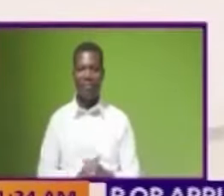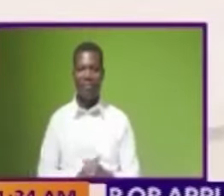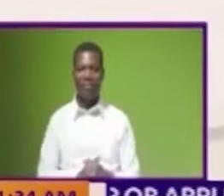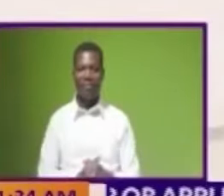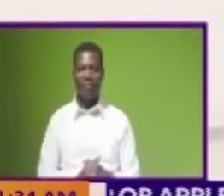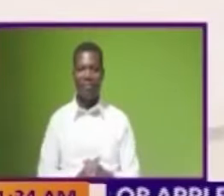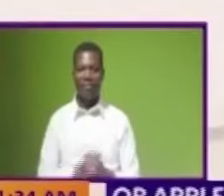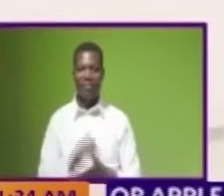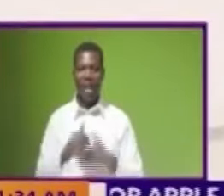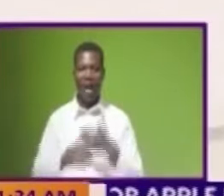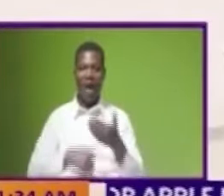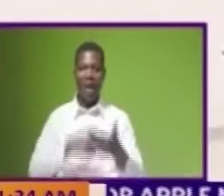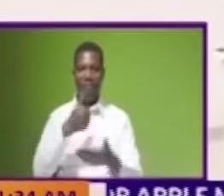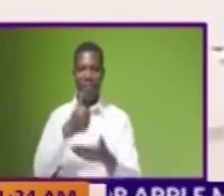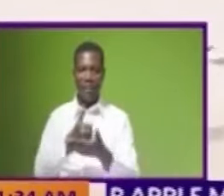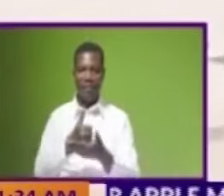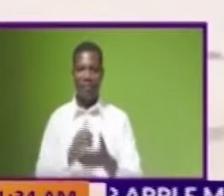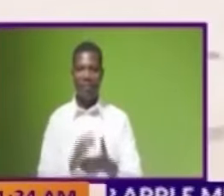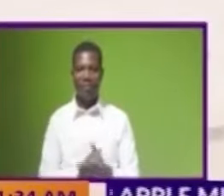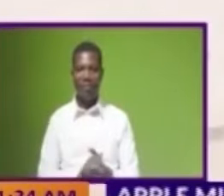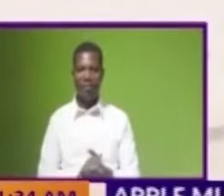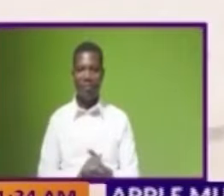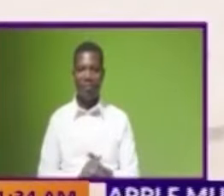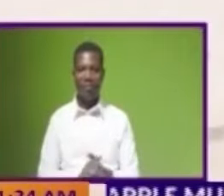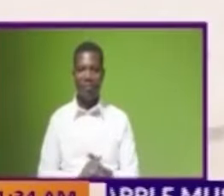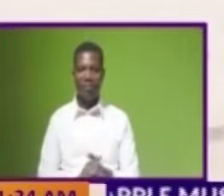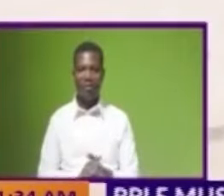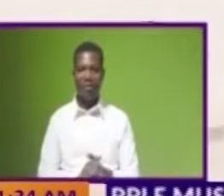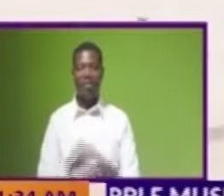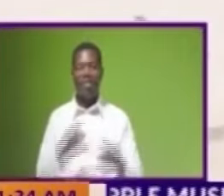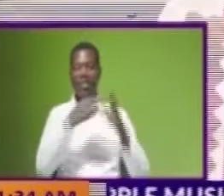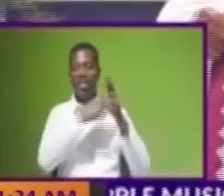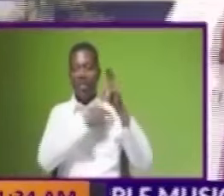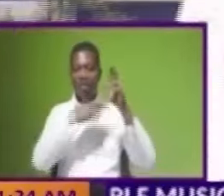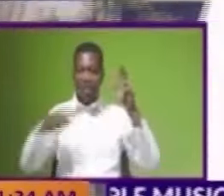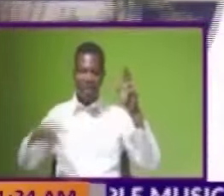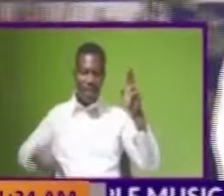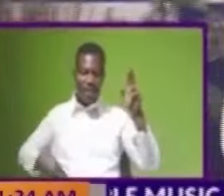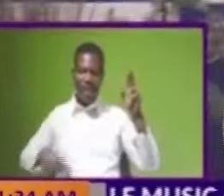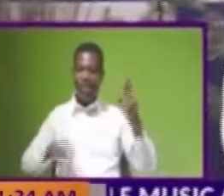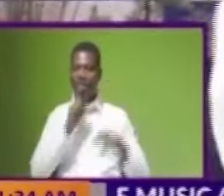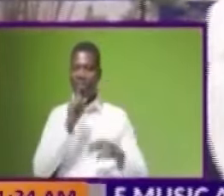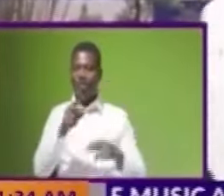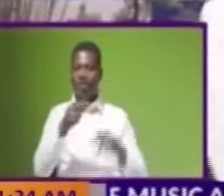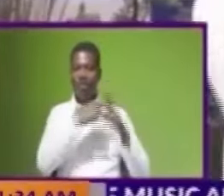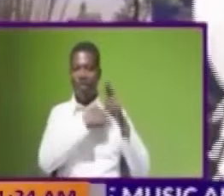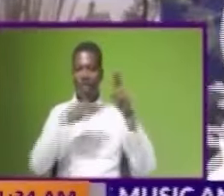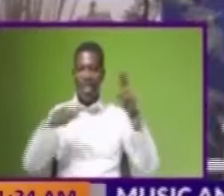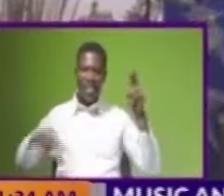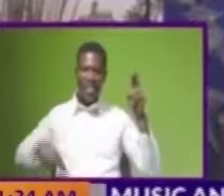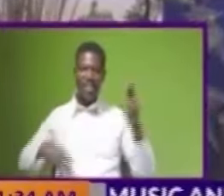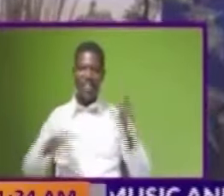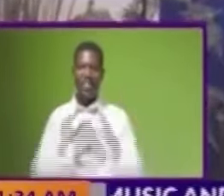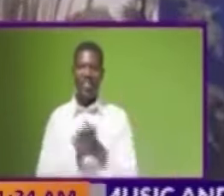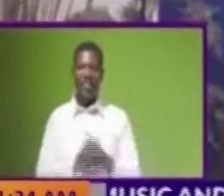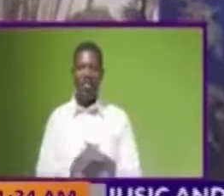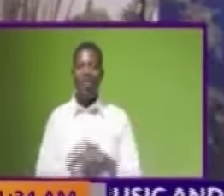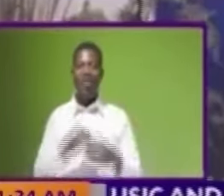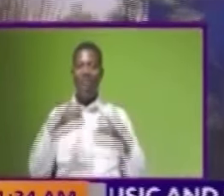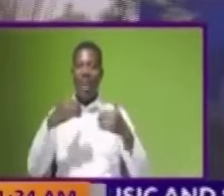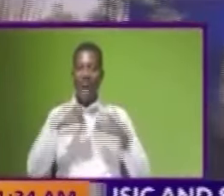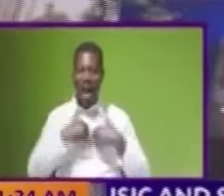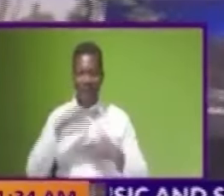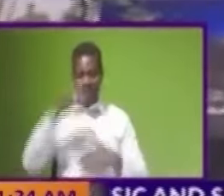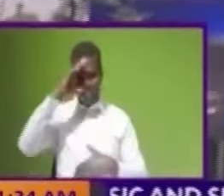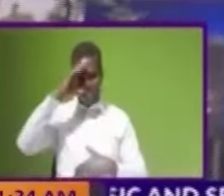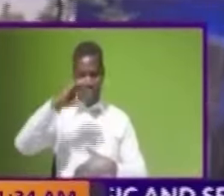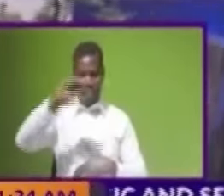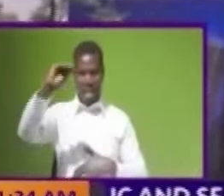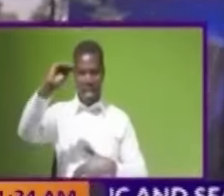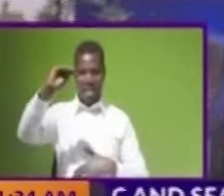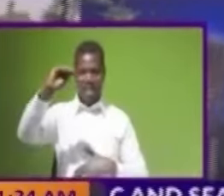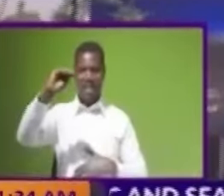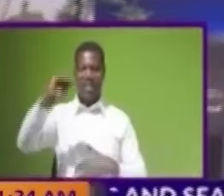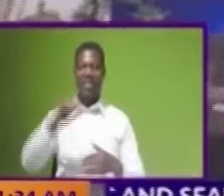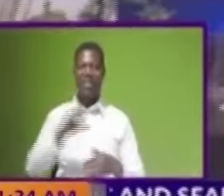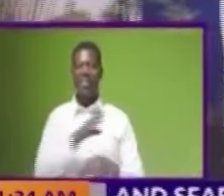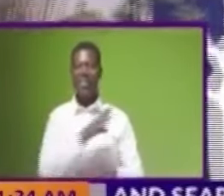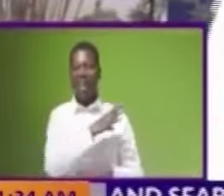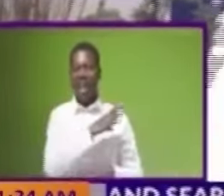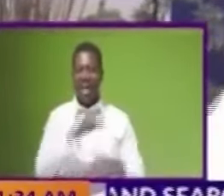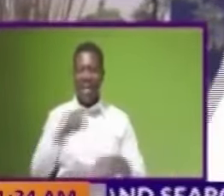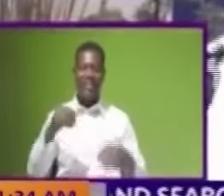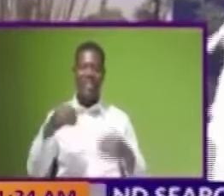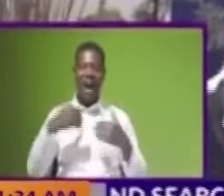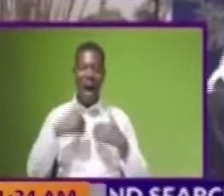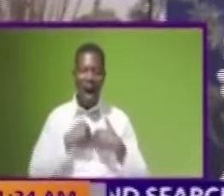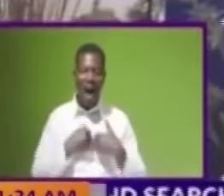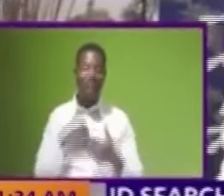amen amen amen Philadelphia we have men, yes, and we have